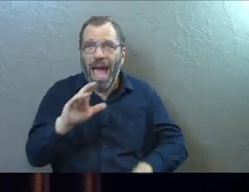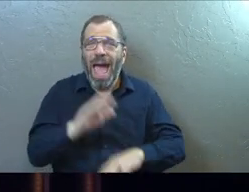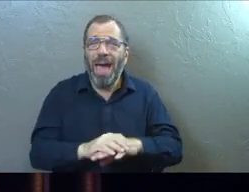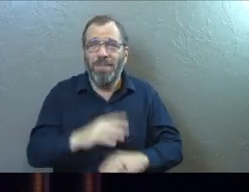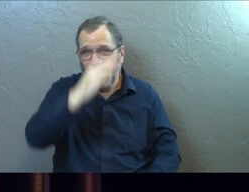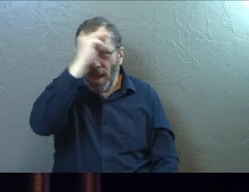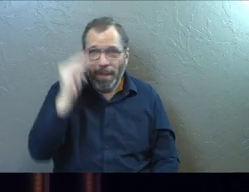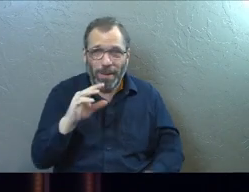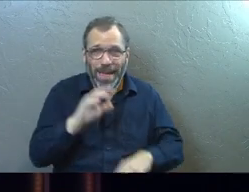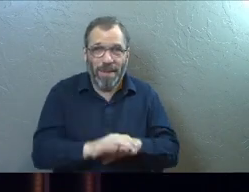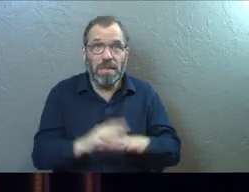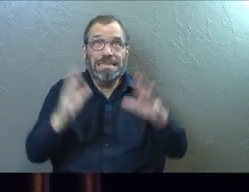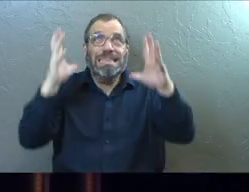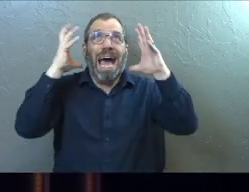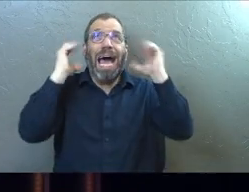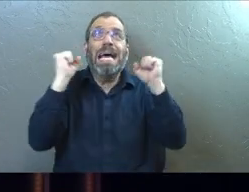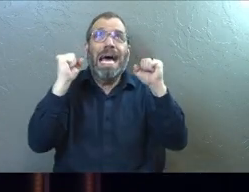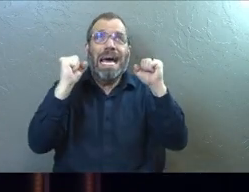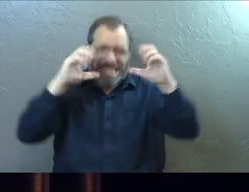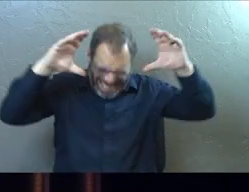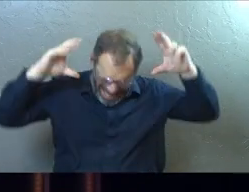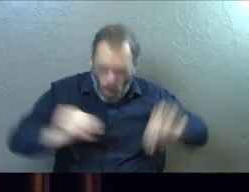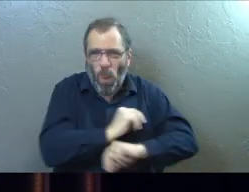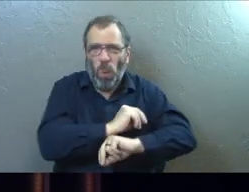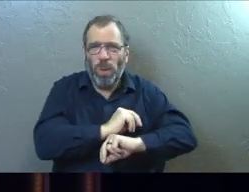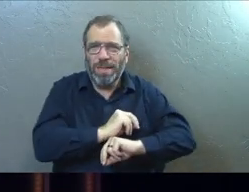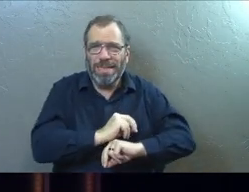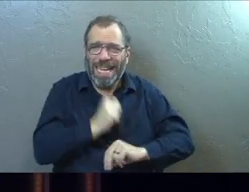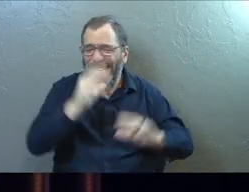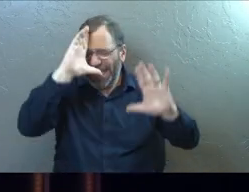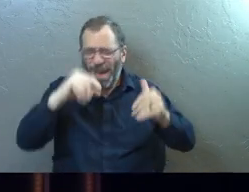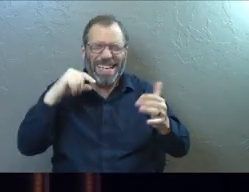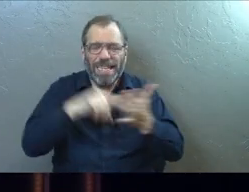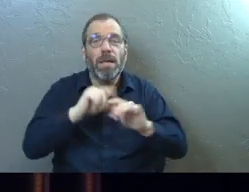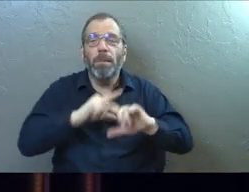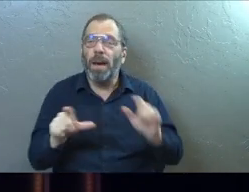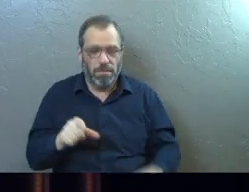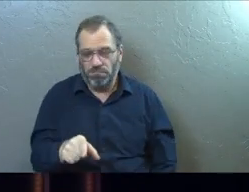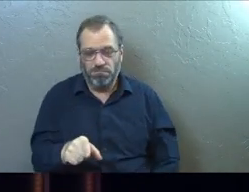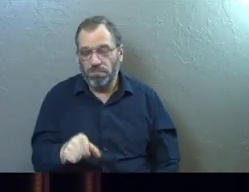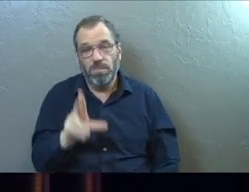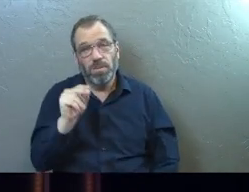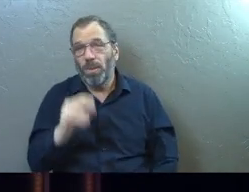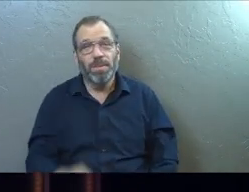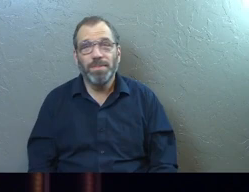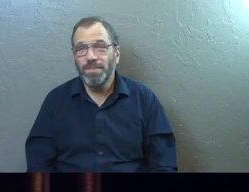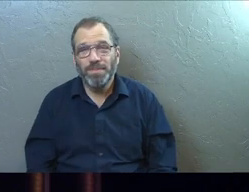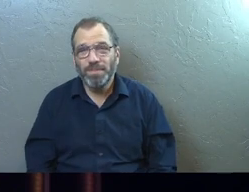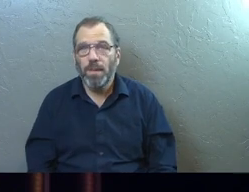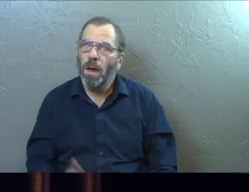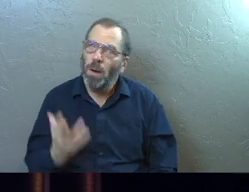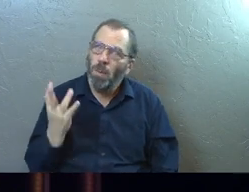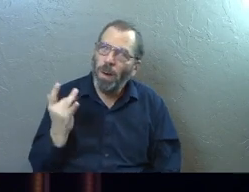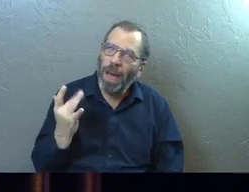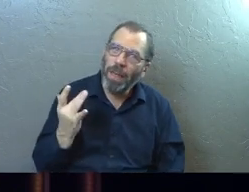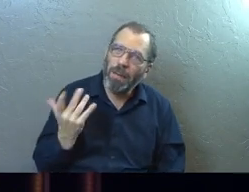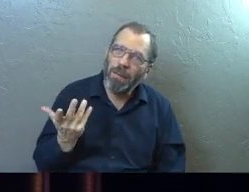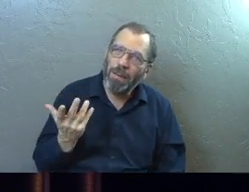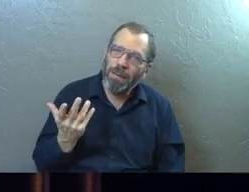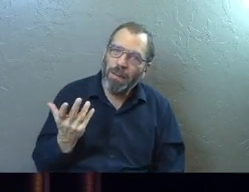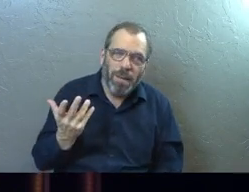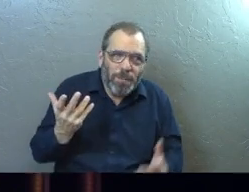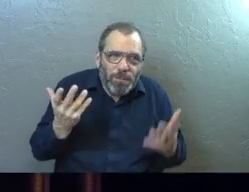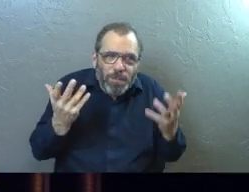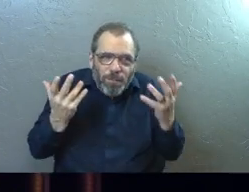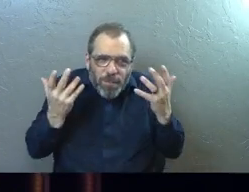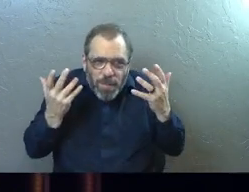panic attack, you know? Like, this is awful, and it's not what I thought. But that's not what they are. And why?